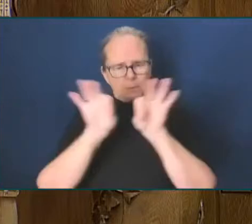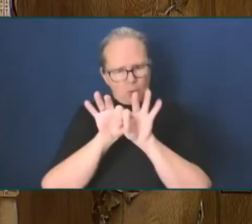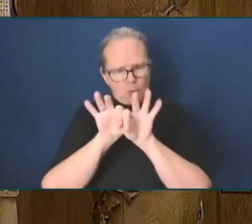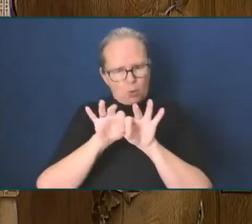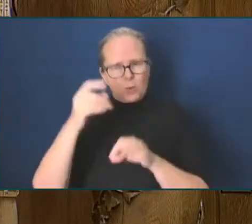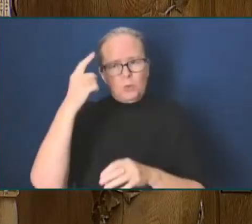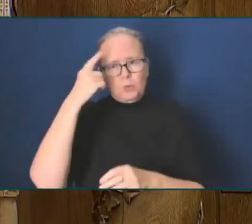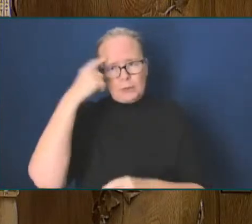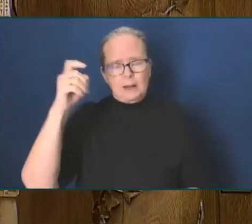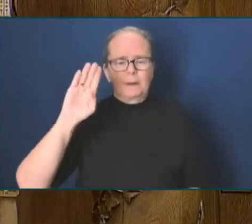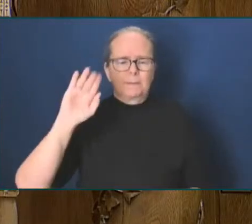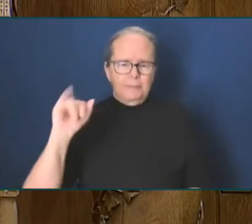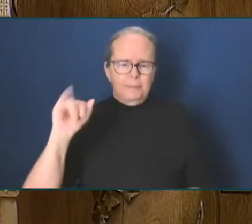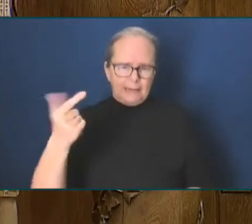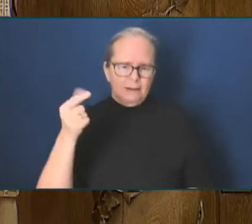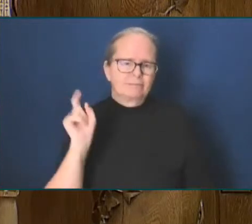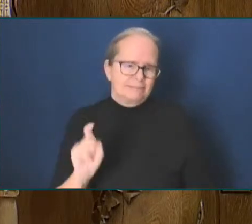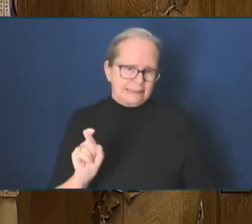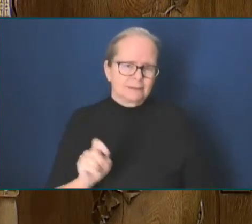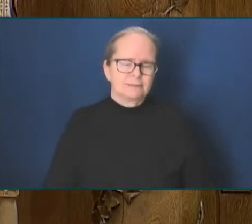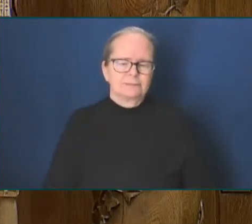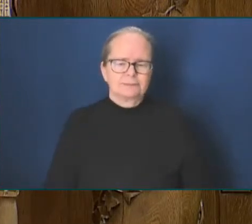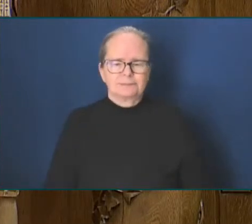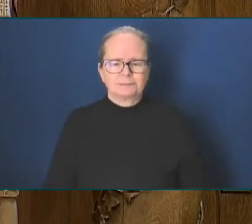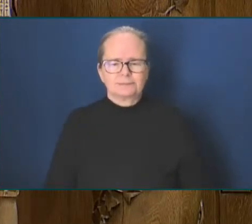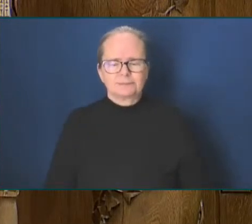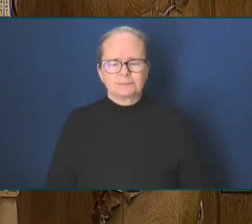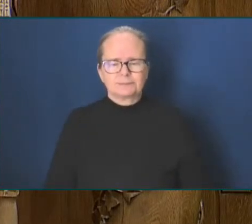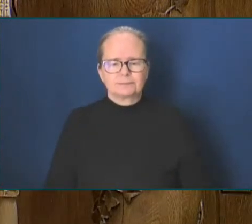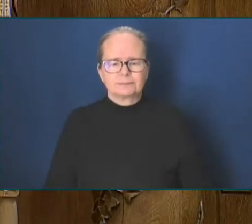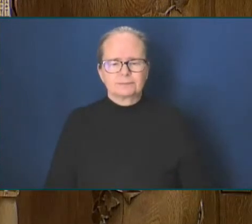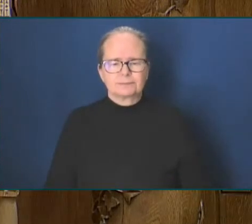Member for Surrey Panorama. Thank you, Mr. Speaker.